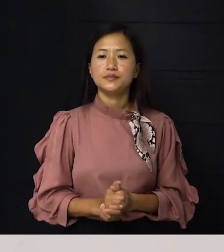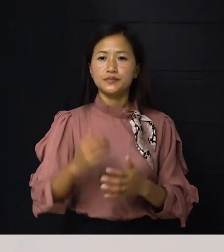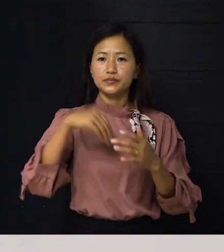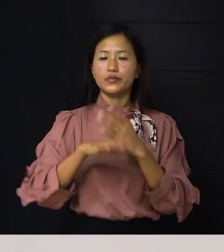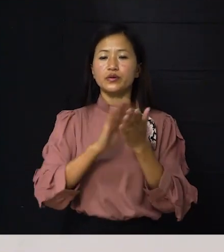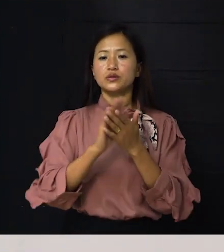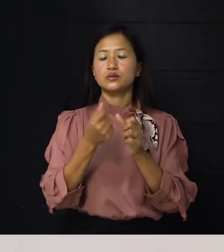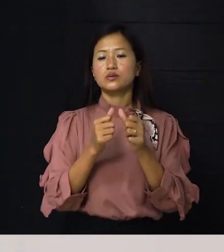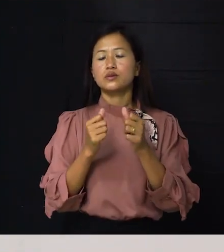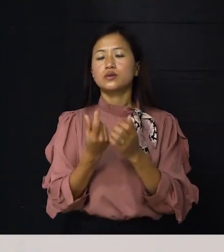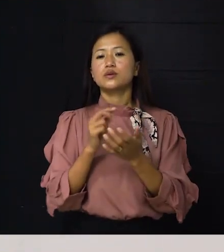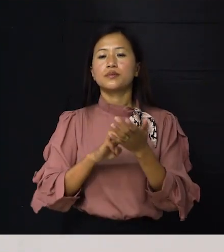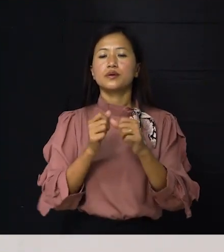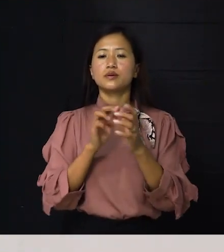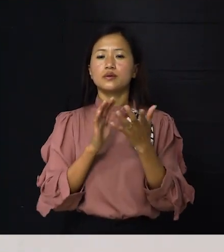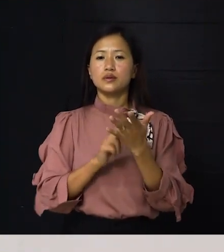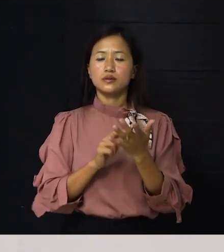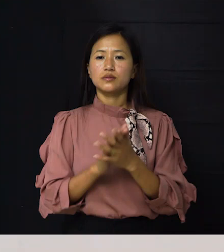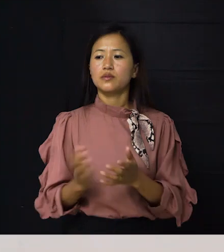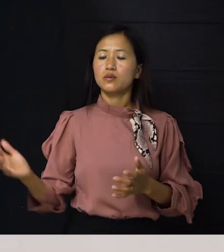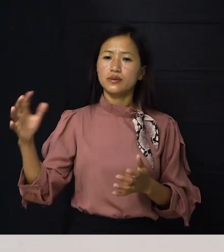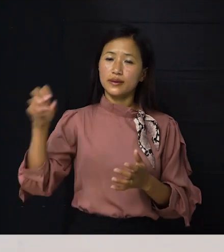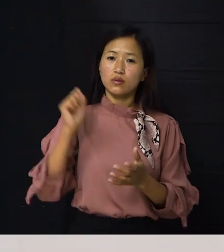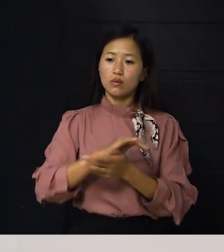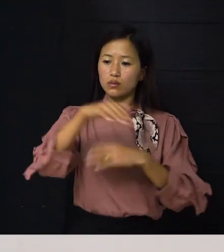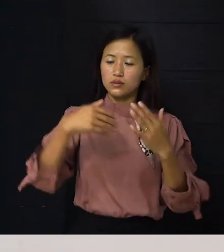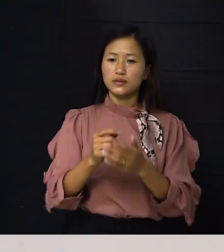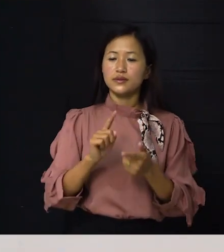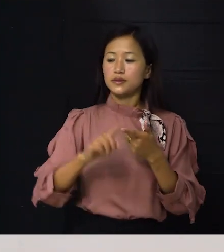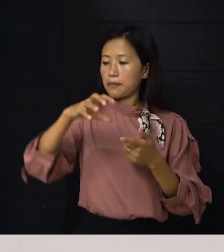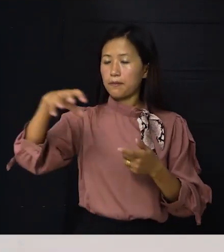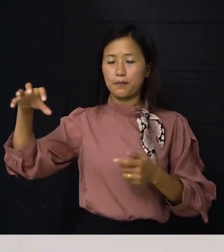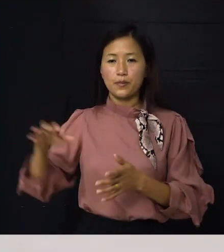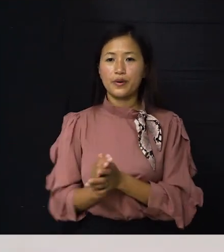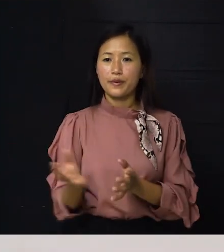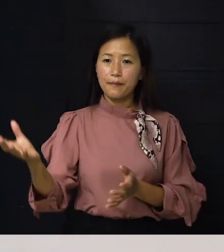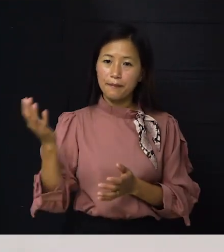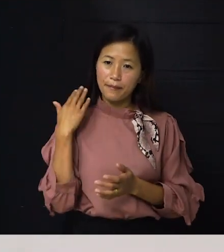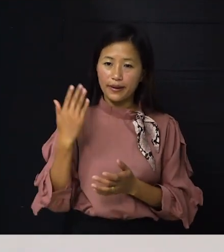Humayun got all his empire back during the Battle of